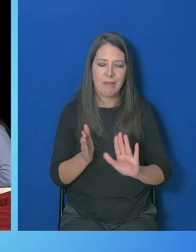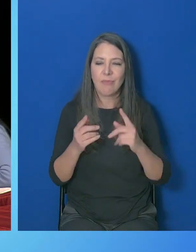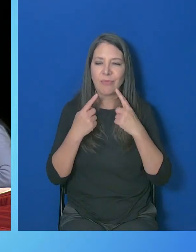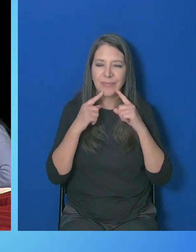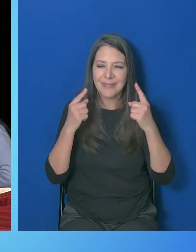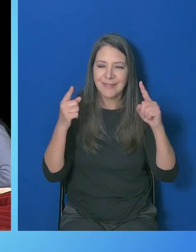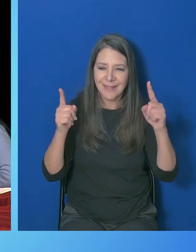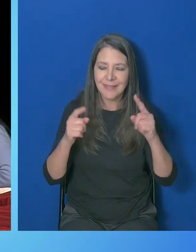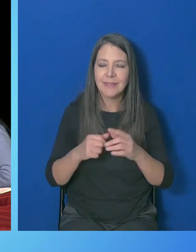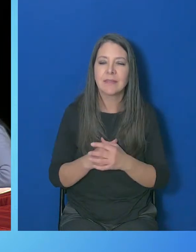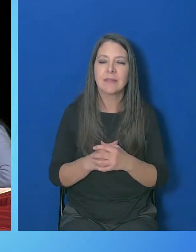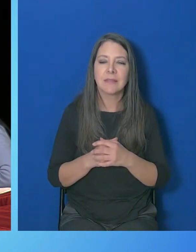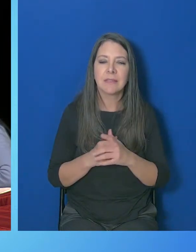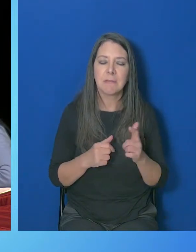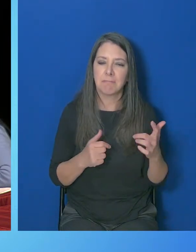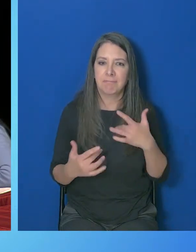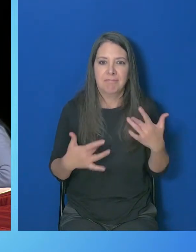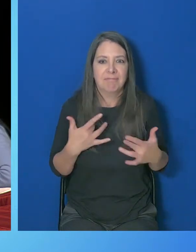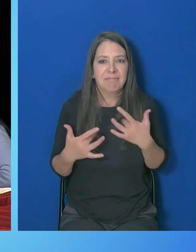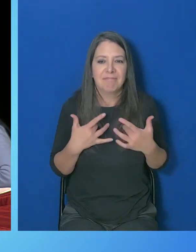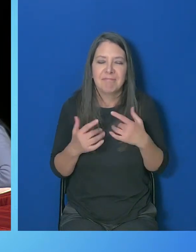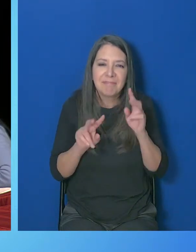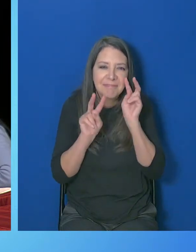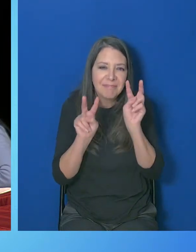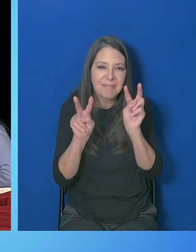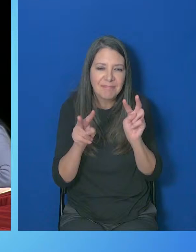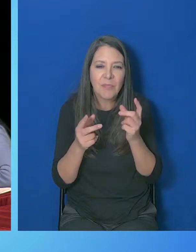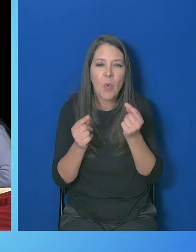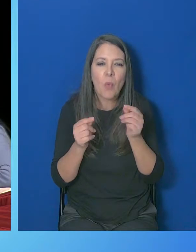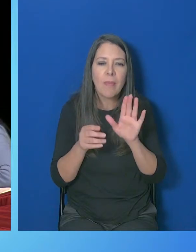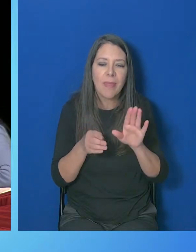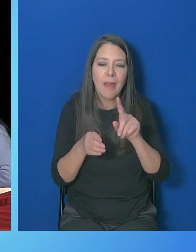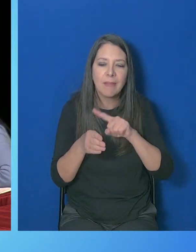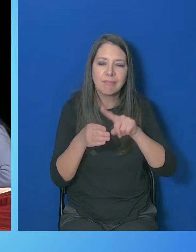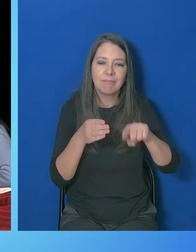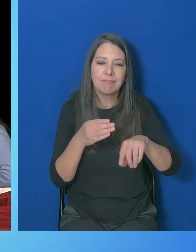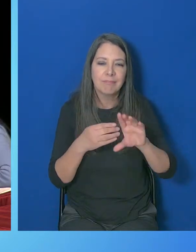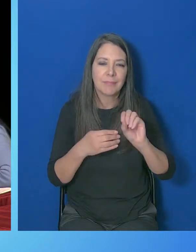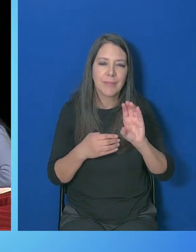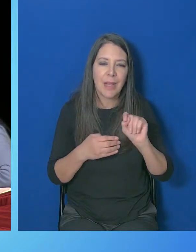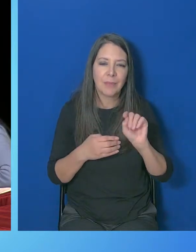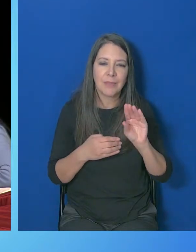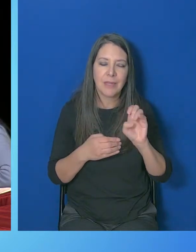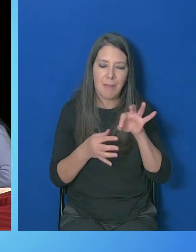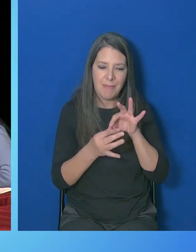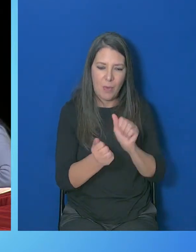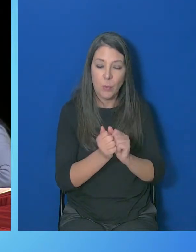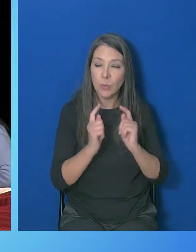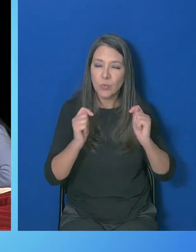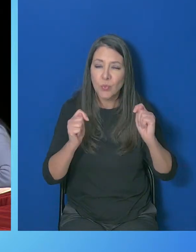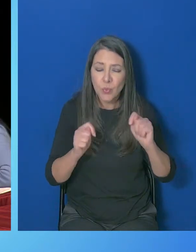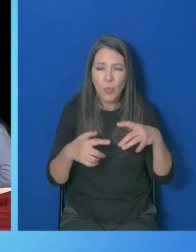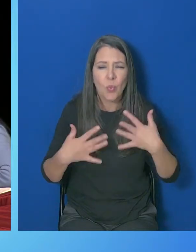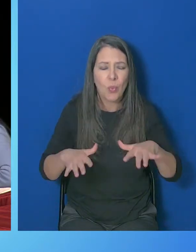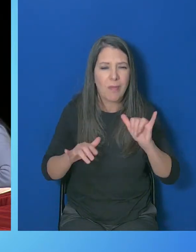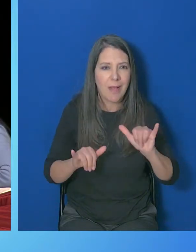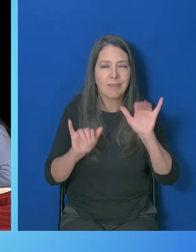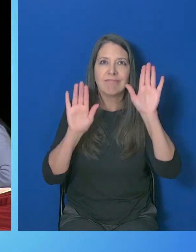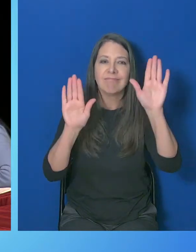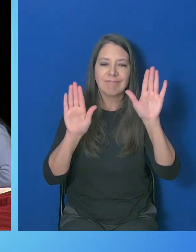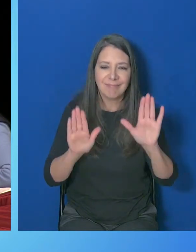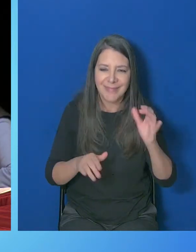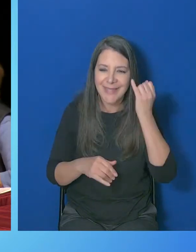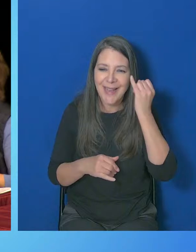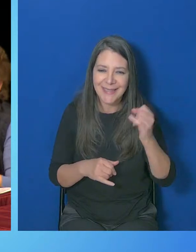see how they achieve what their outcomes are with tutoring. I think that is a fantastic idea.